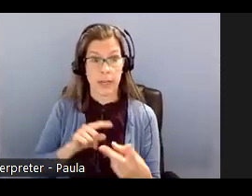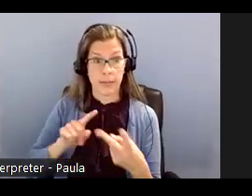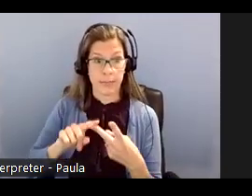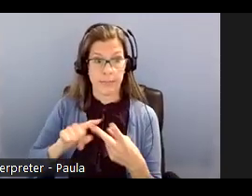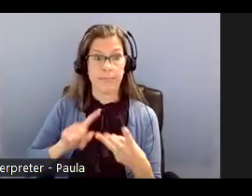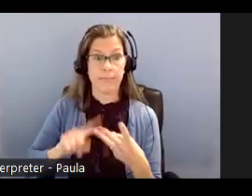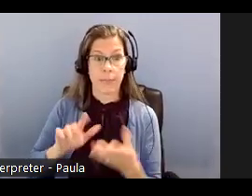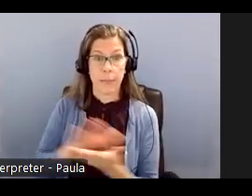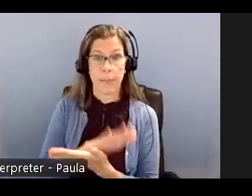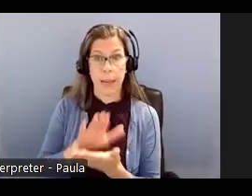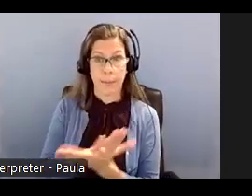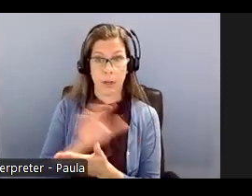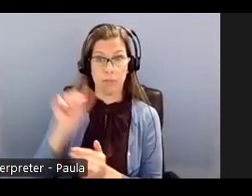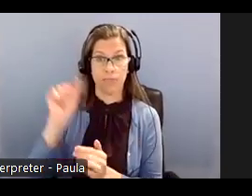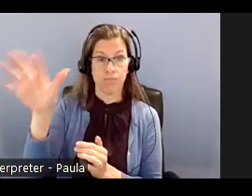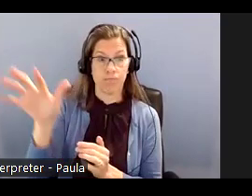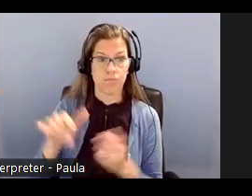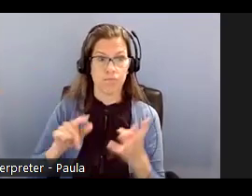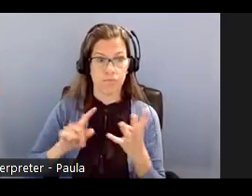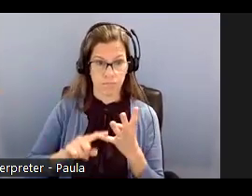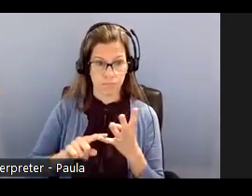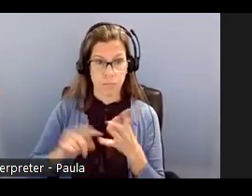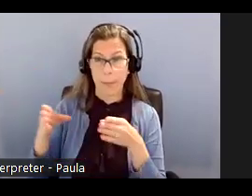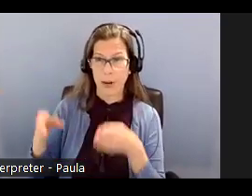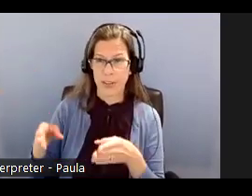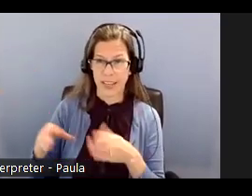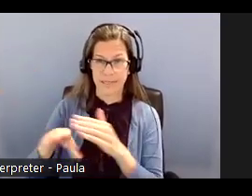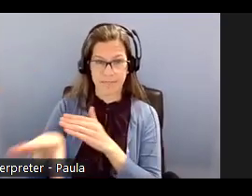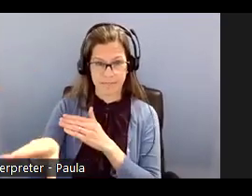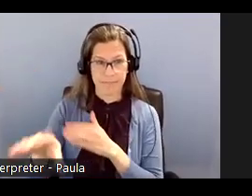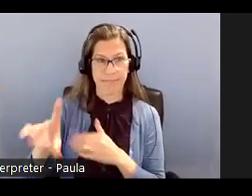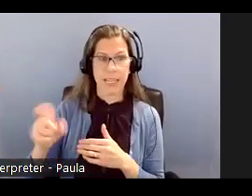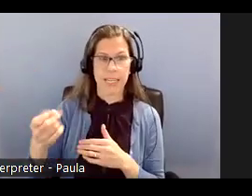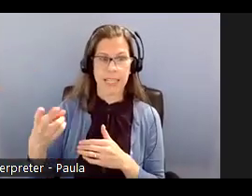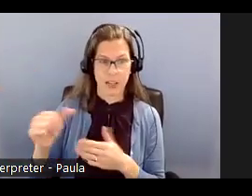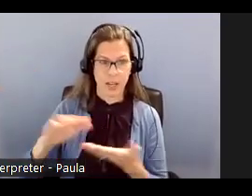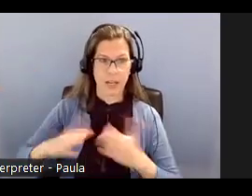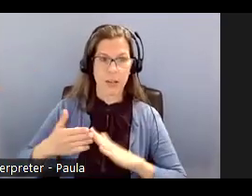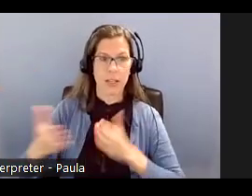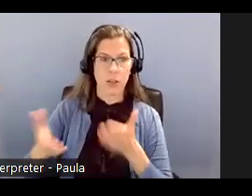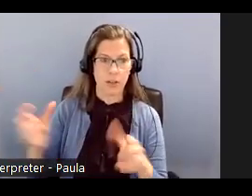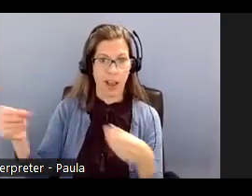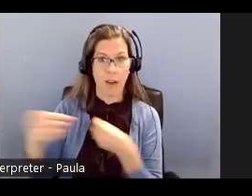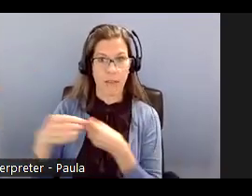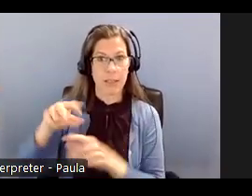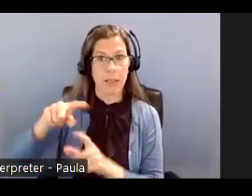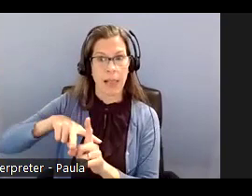paper application, or they can go in person to a DSHS Community Service office and